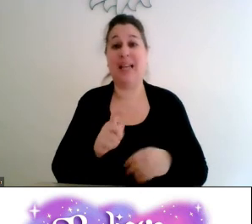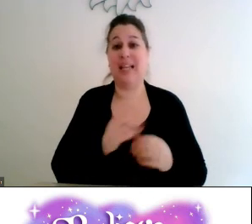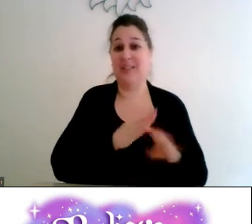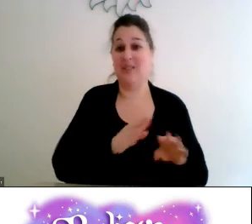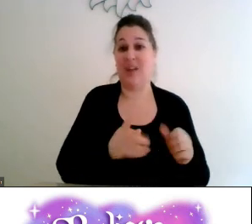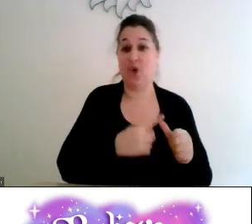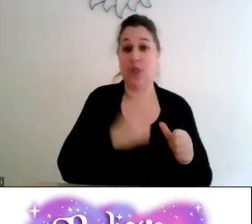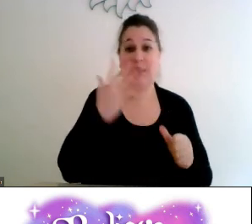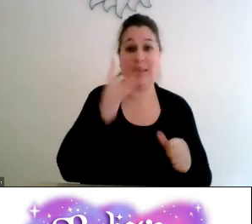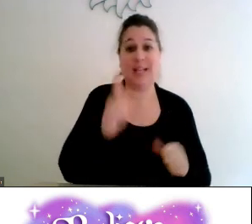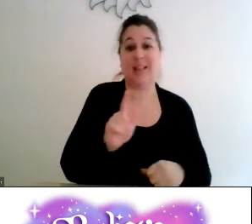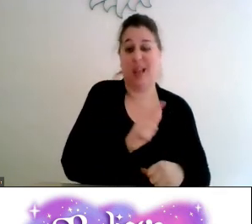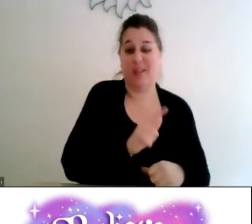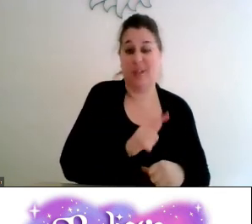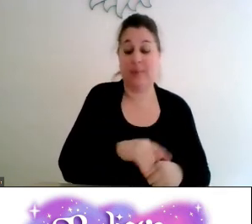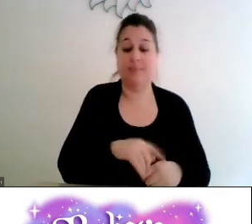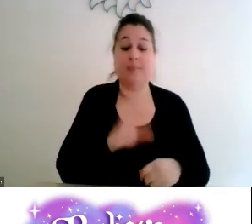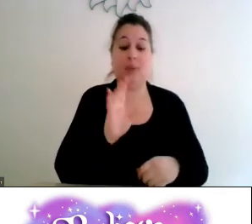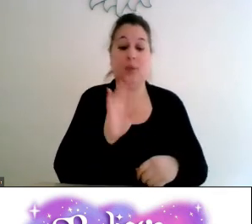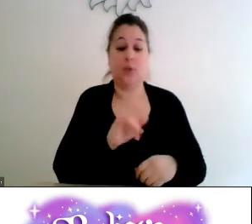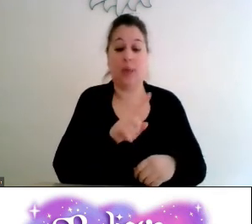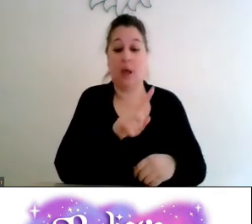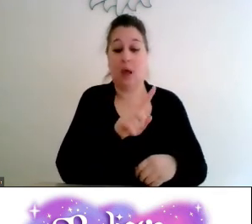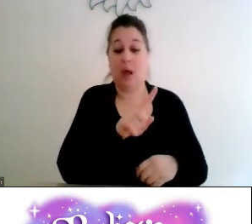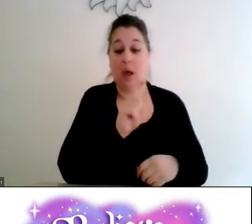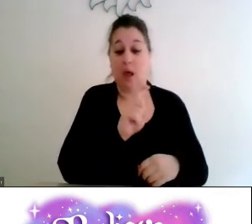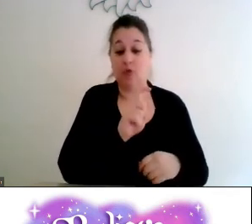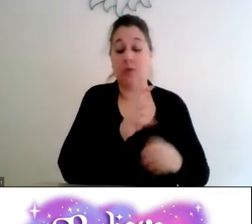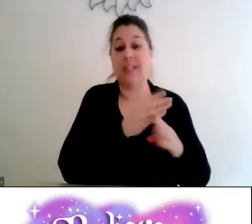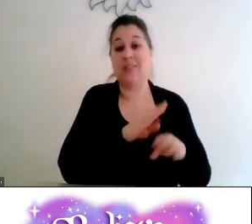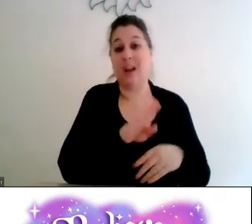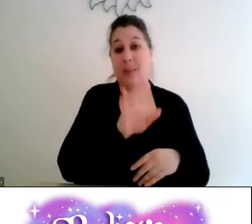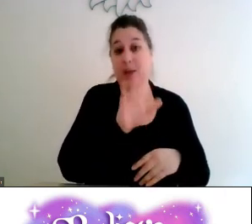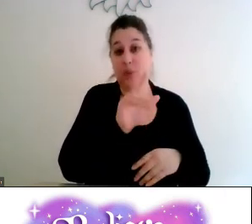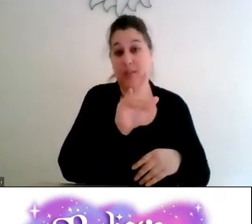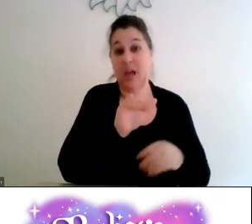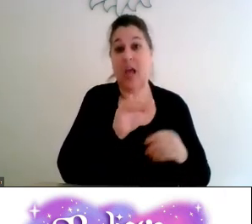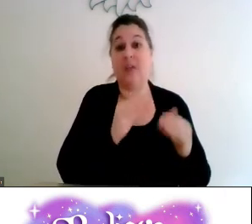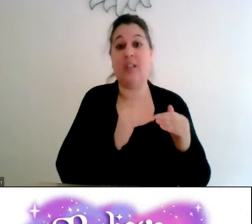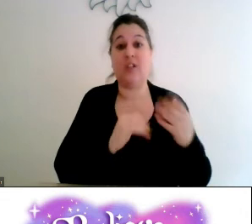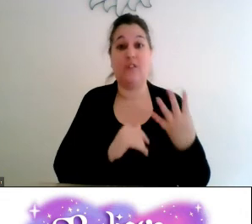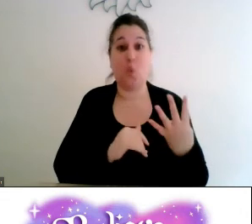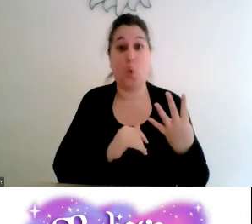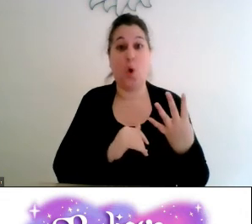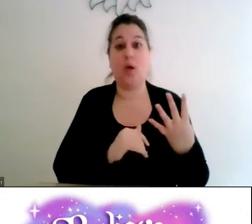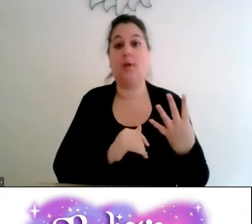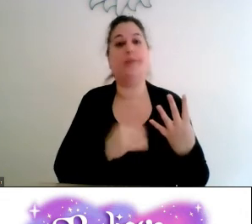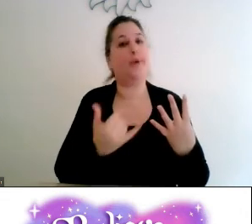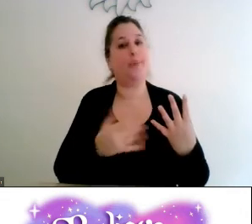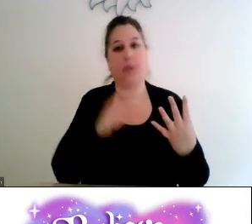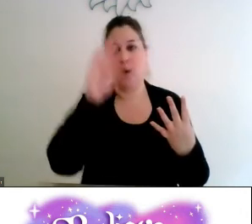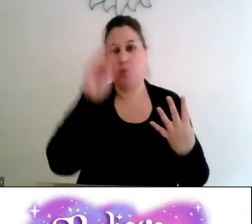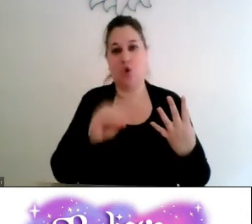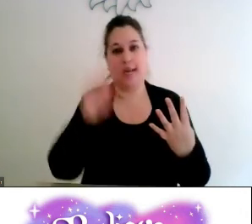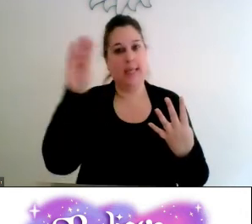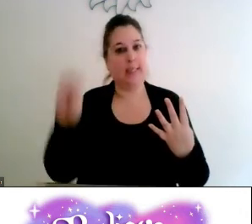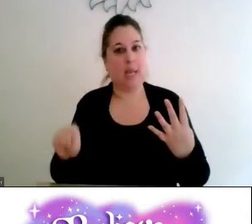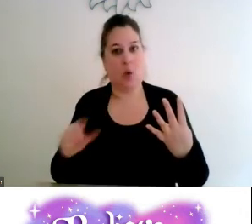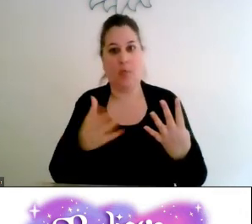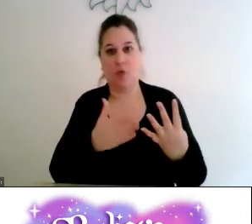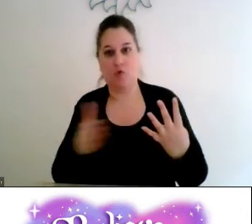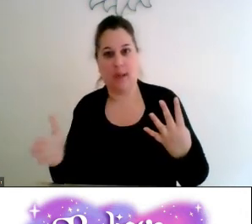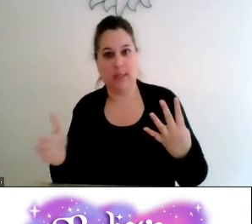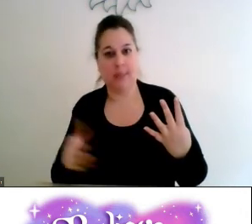down. All right, any parentheses? Nope. Exponents? Nope. Multiplication or division?